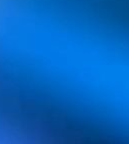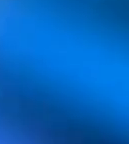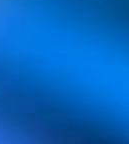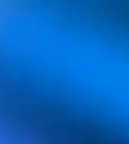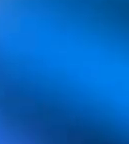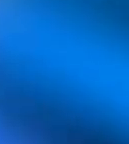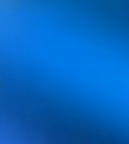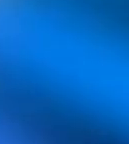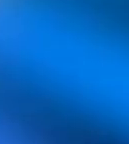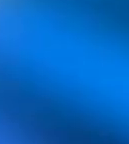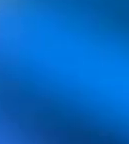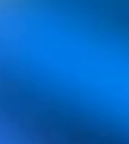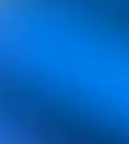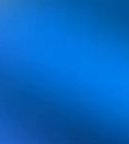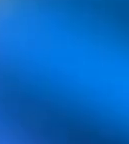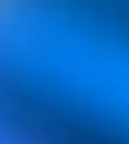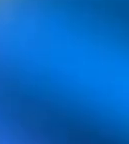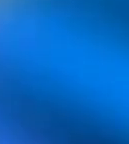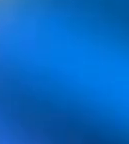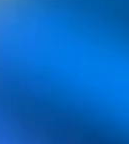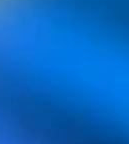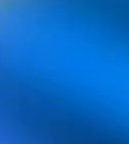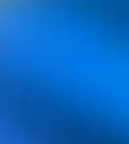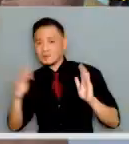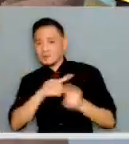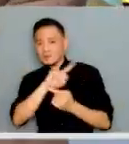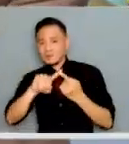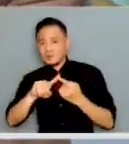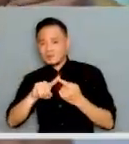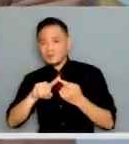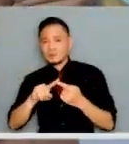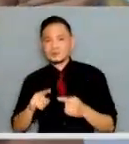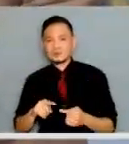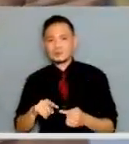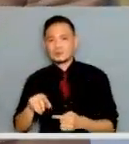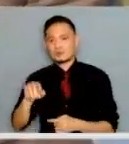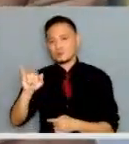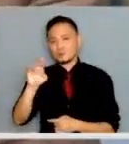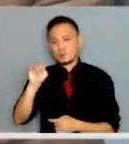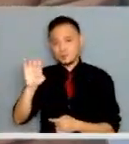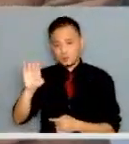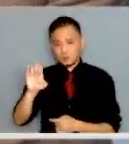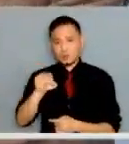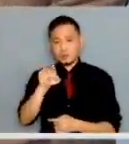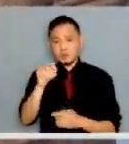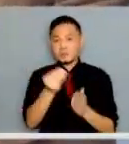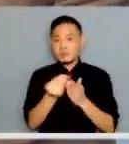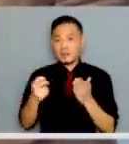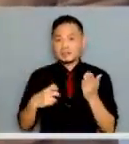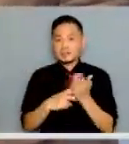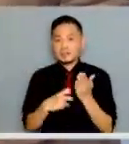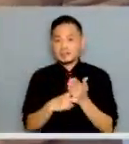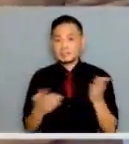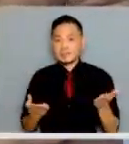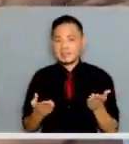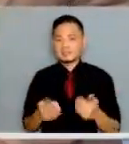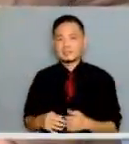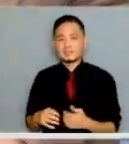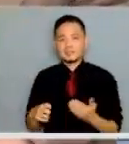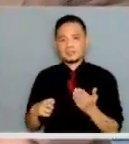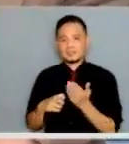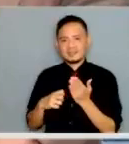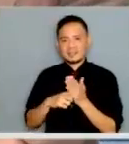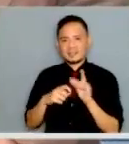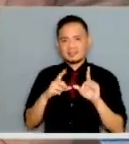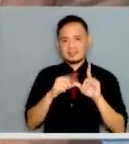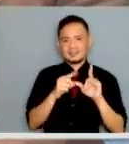19, 2024. And then you have a run? How long is the run? It'll go on all the way until June and you can get your tickets at Ticket to Me. Okay, so ang